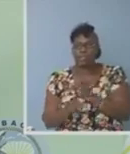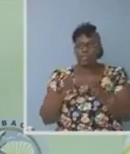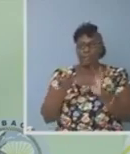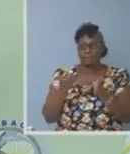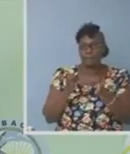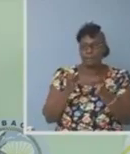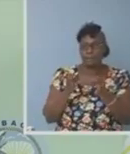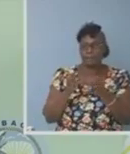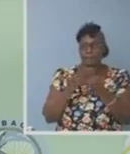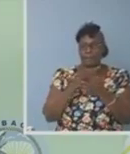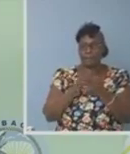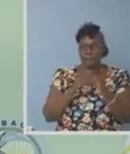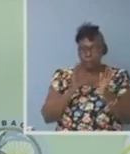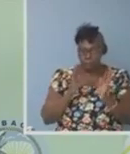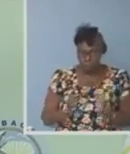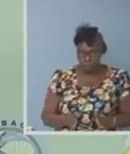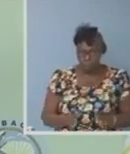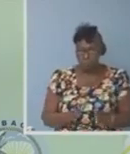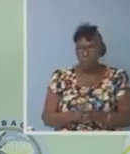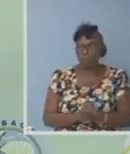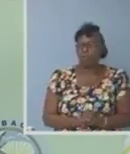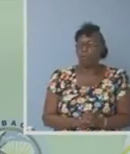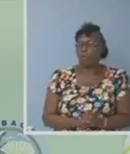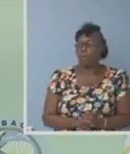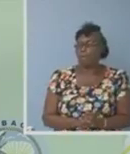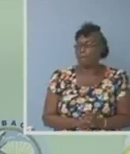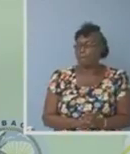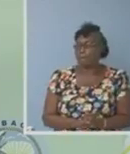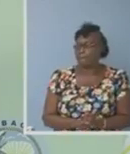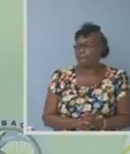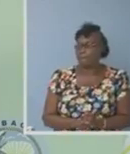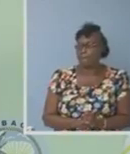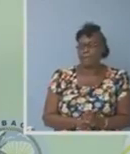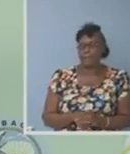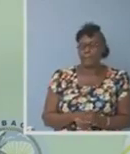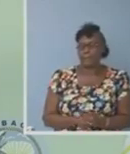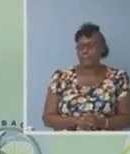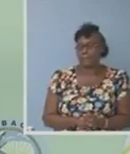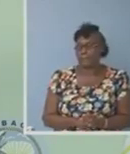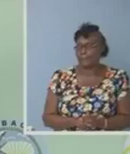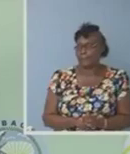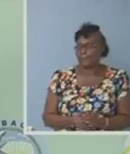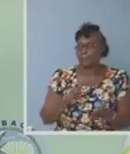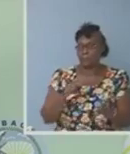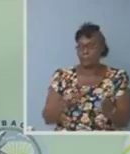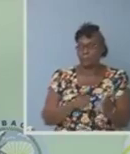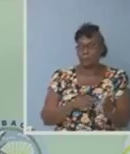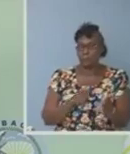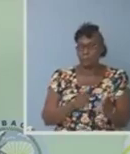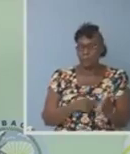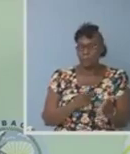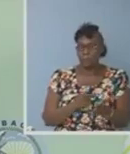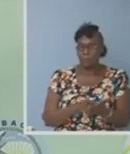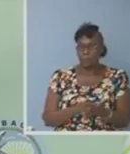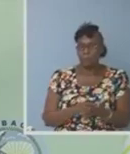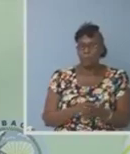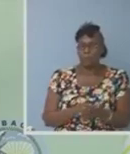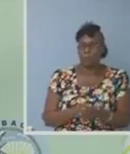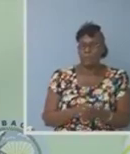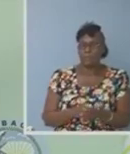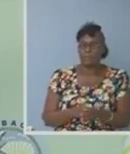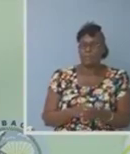be essential coming out of the crisis, because we anticipate once we are over the critical period